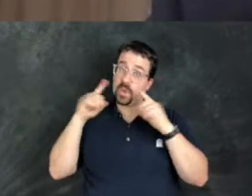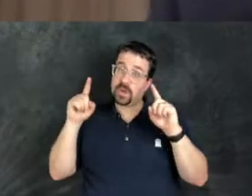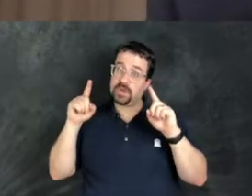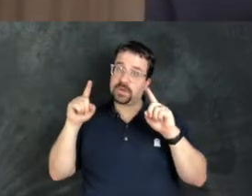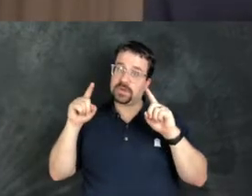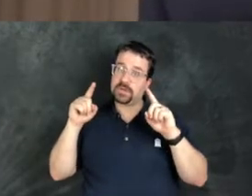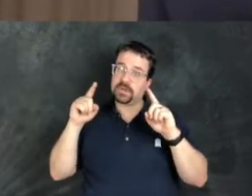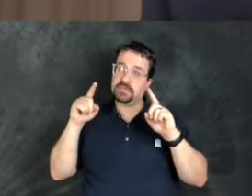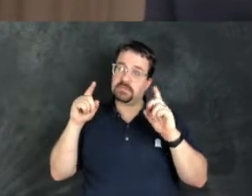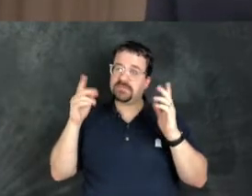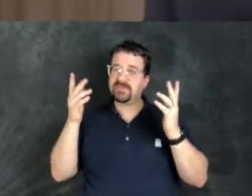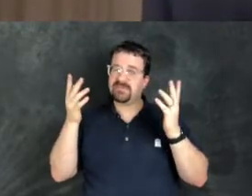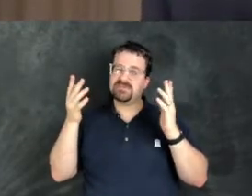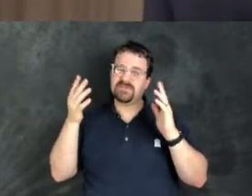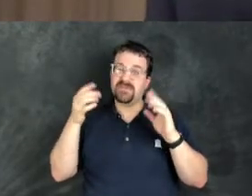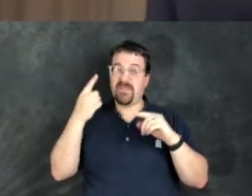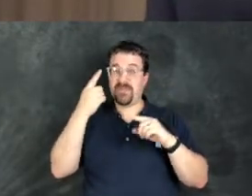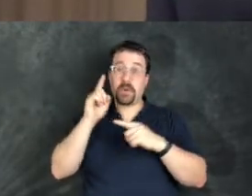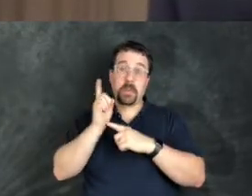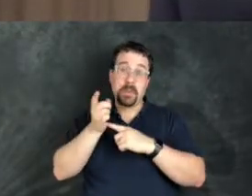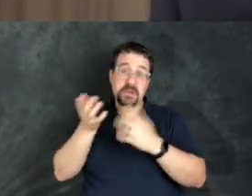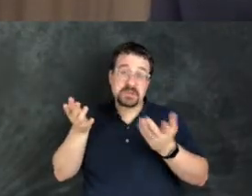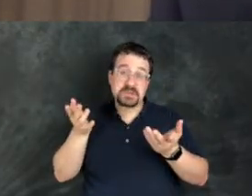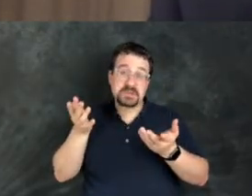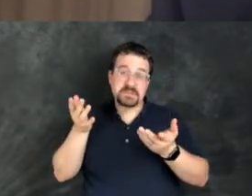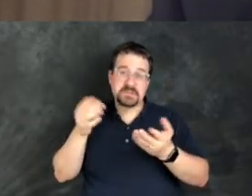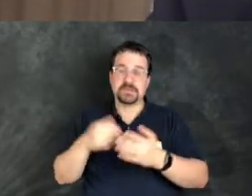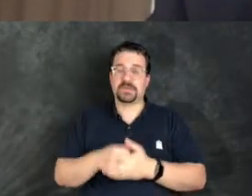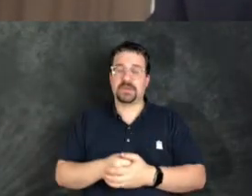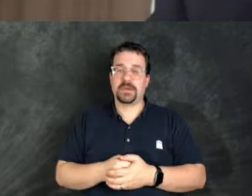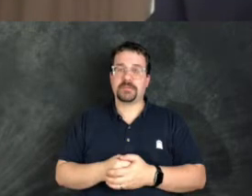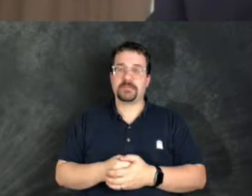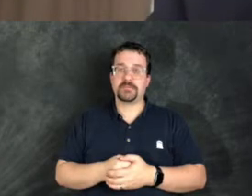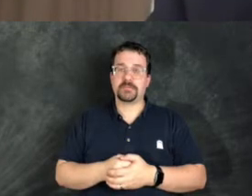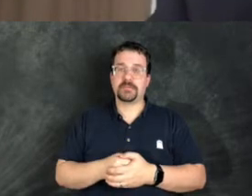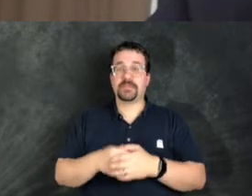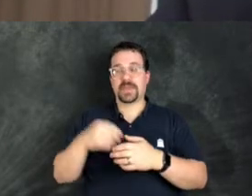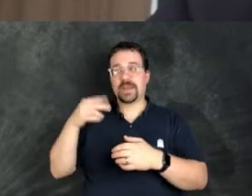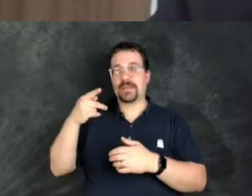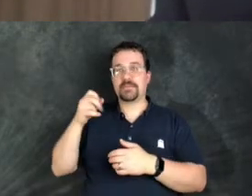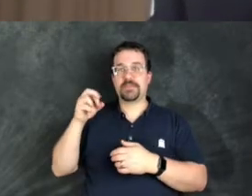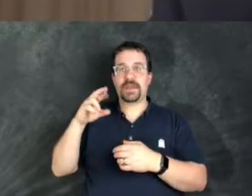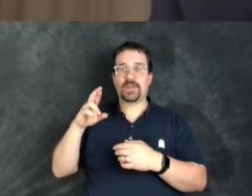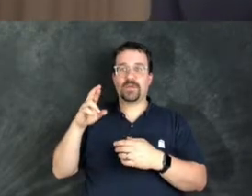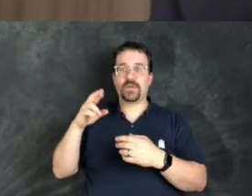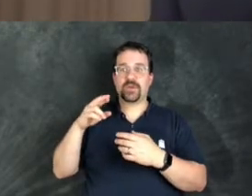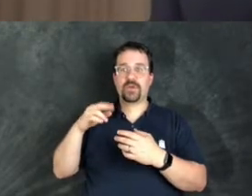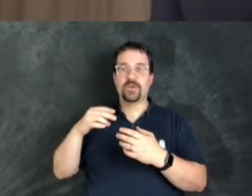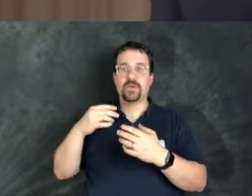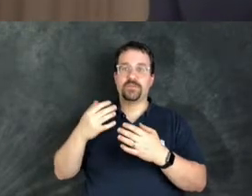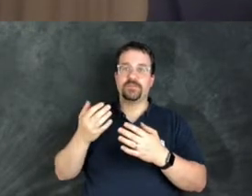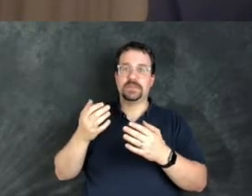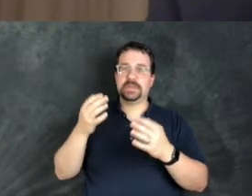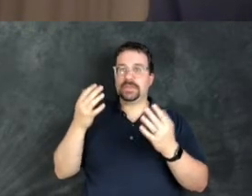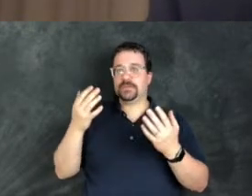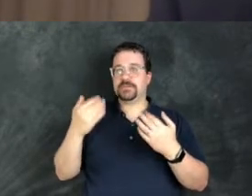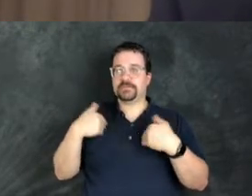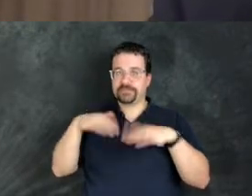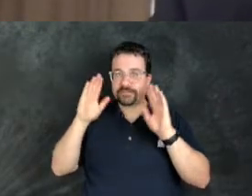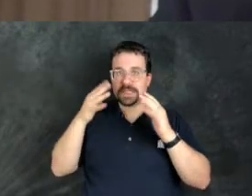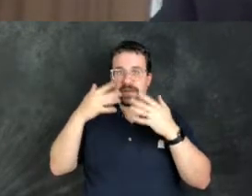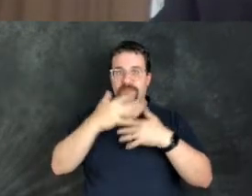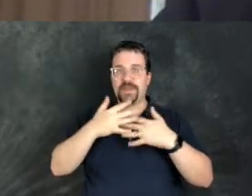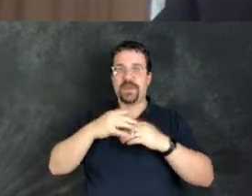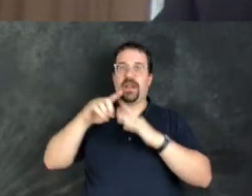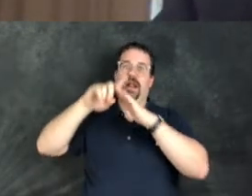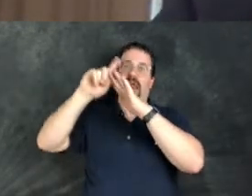works. For a moment, anyway. But then Peter succumbs to fear and down